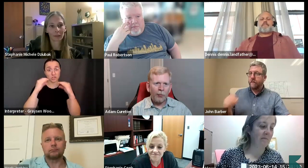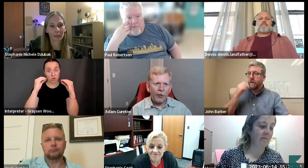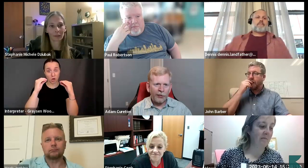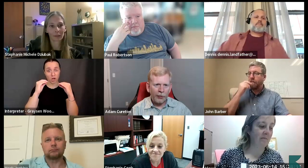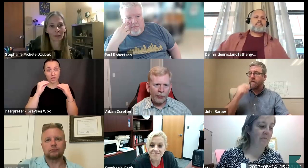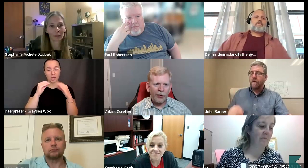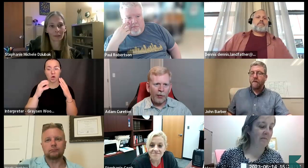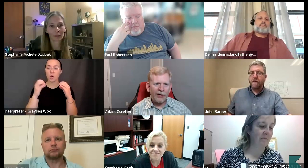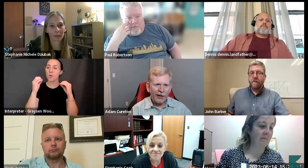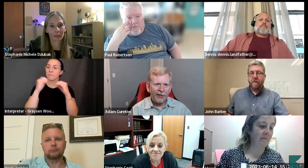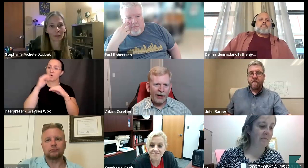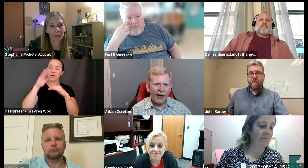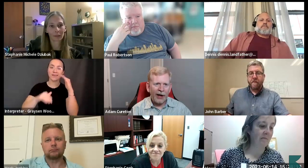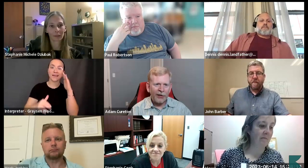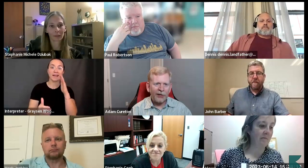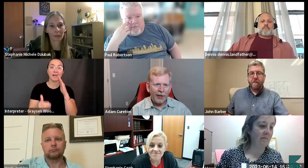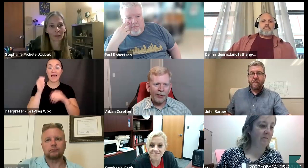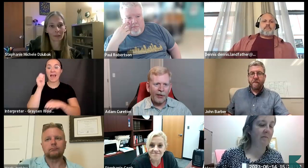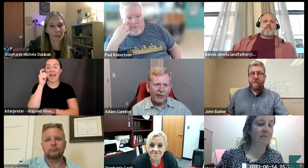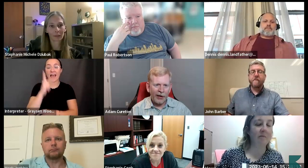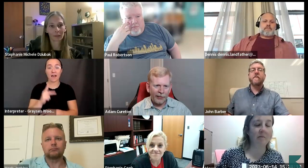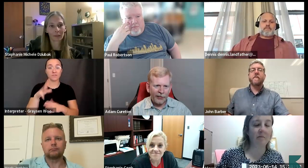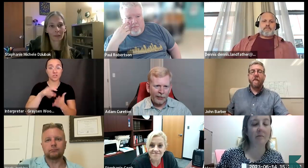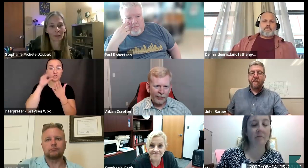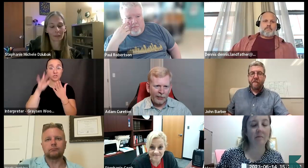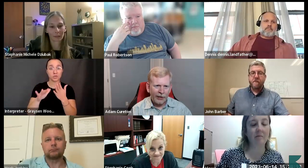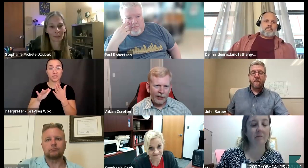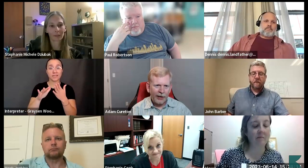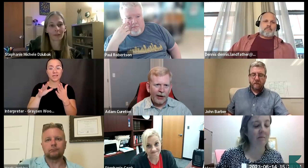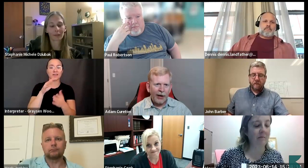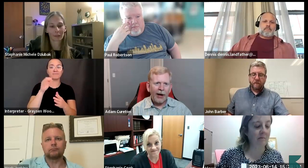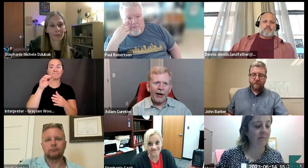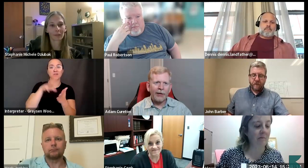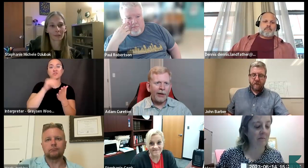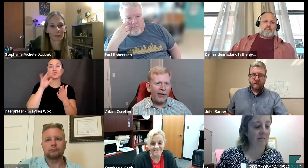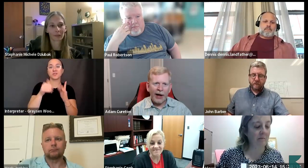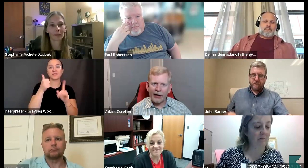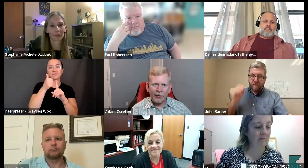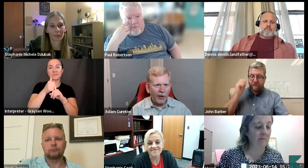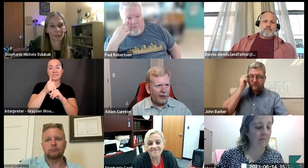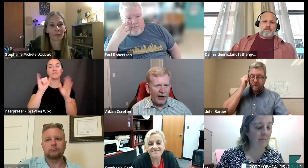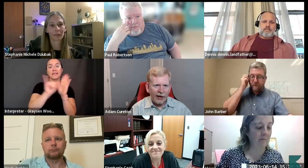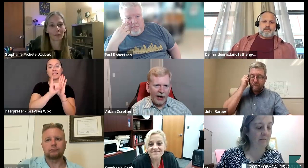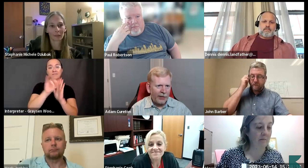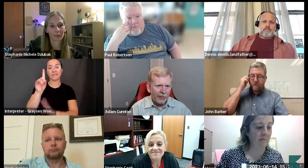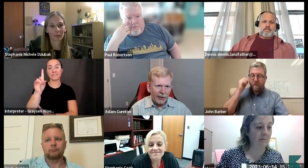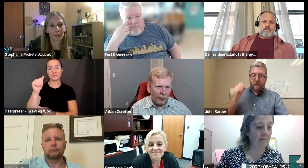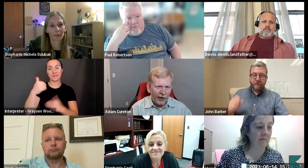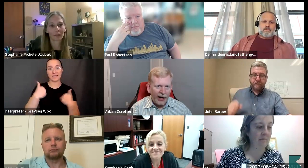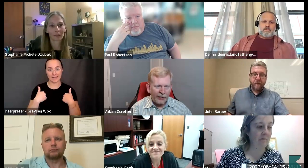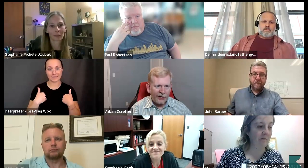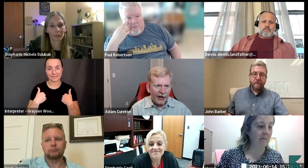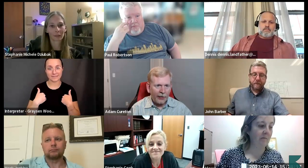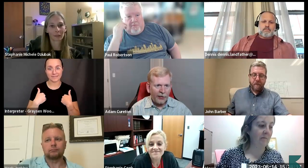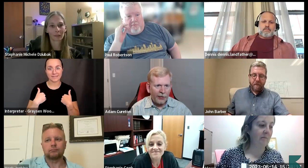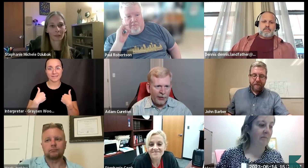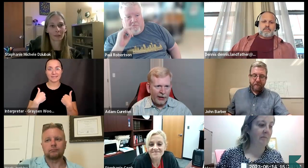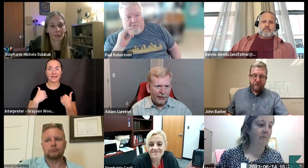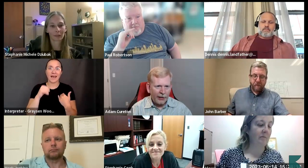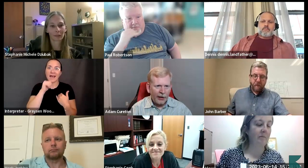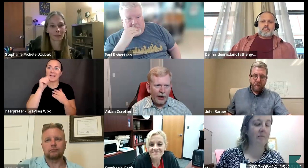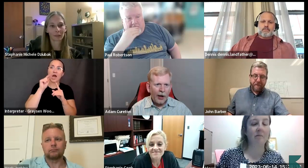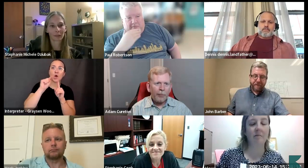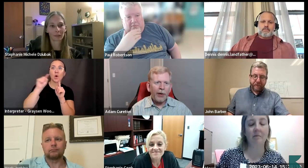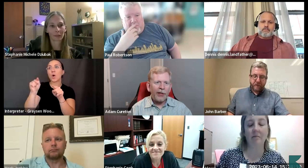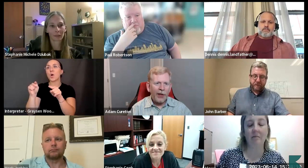students were students who identified as disabled themselves. And that it wasn't like I, you know, set out to do